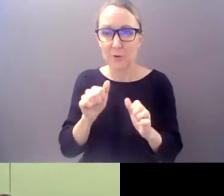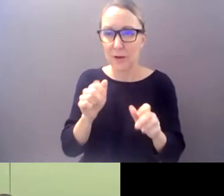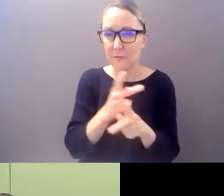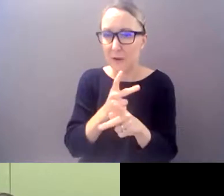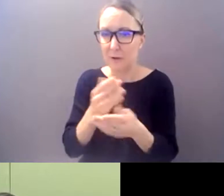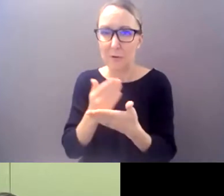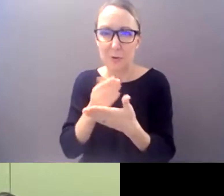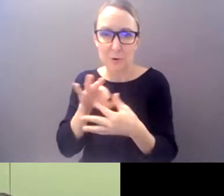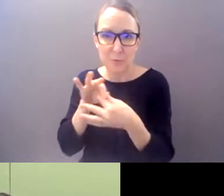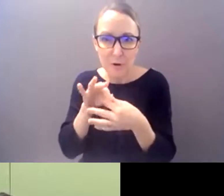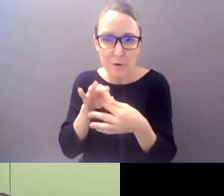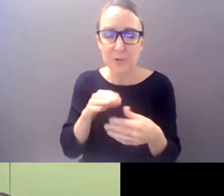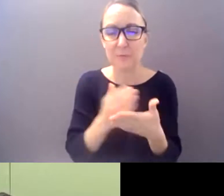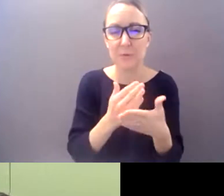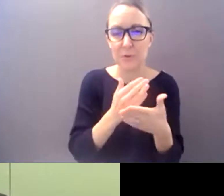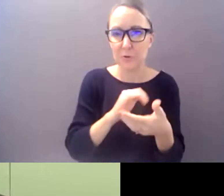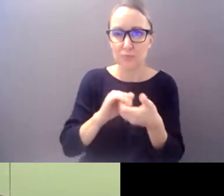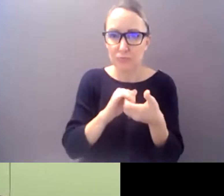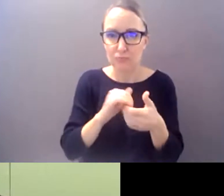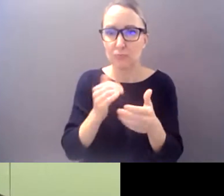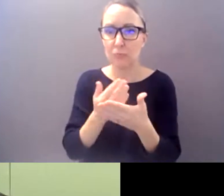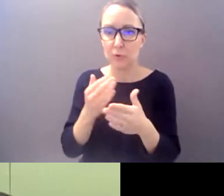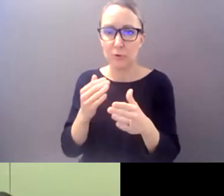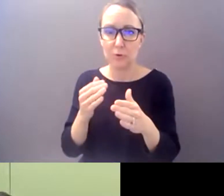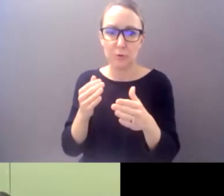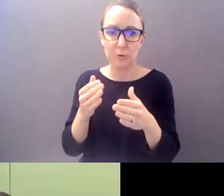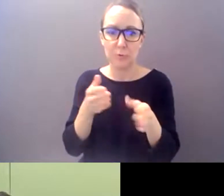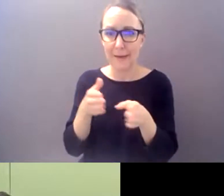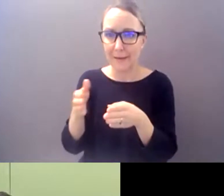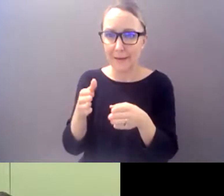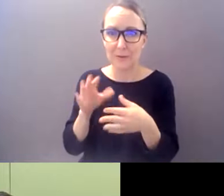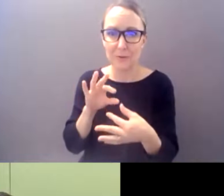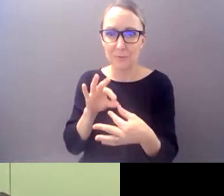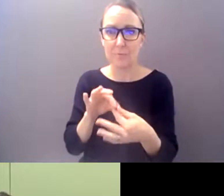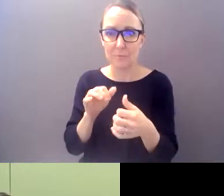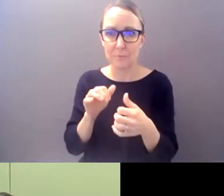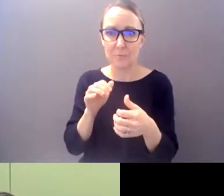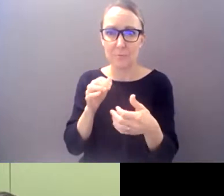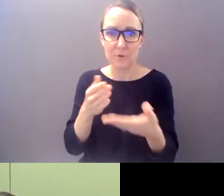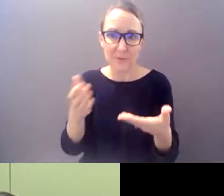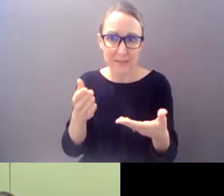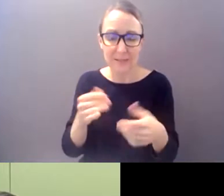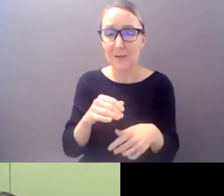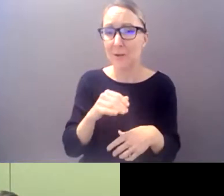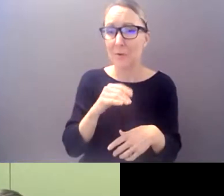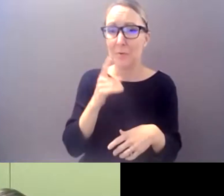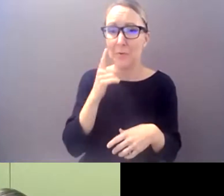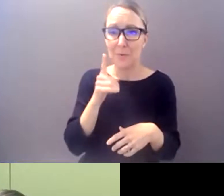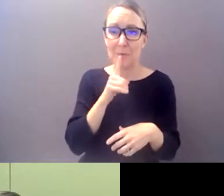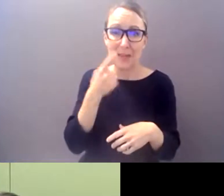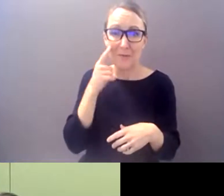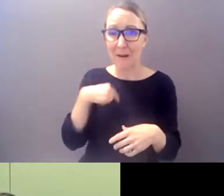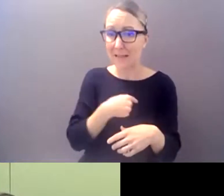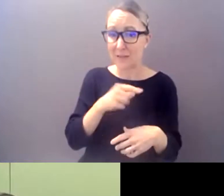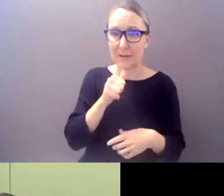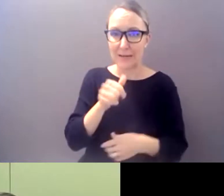and basically be prepared to address them. So for us, it hasn't been that we had to invent Hubs and